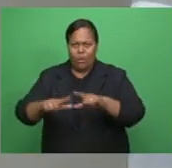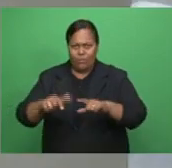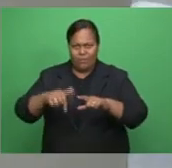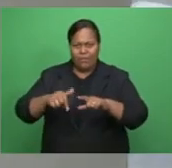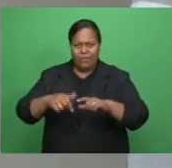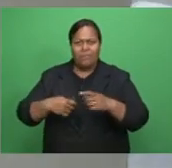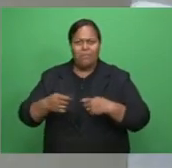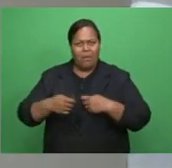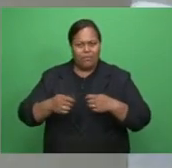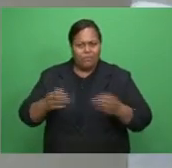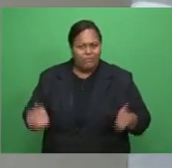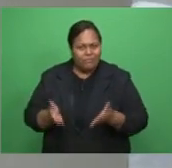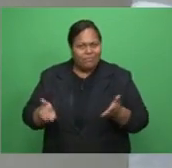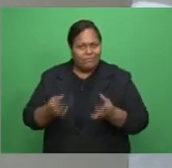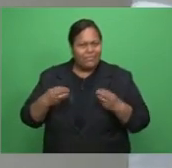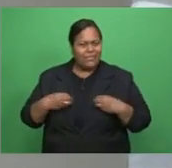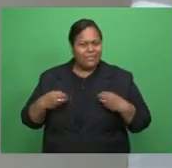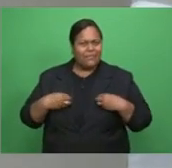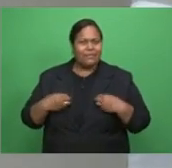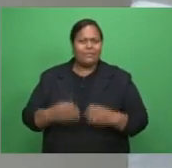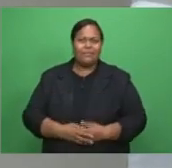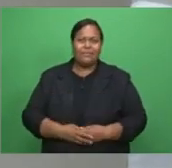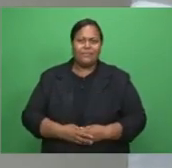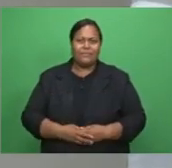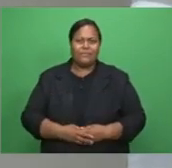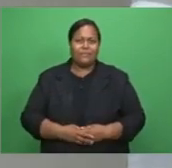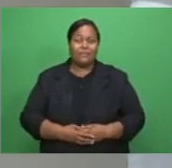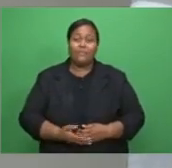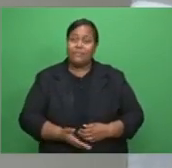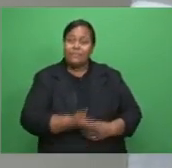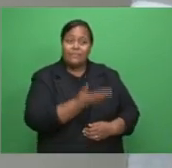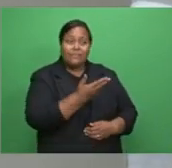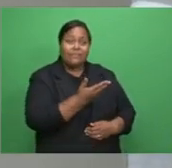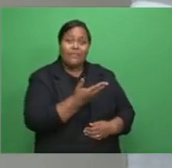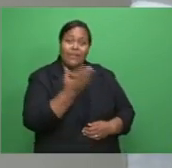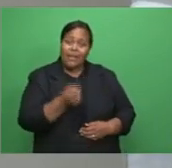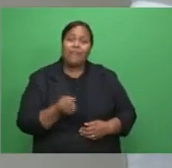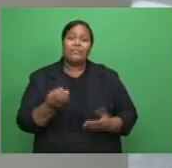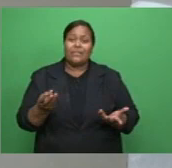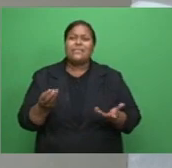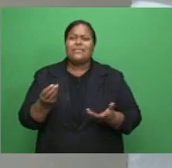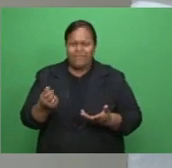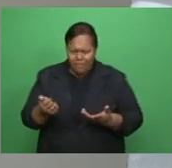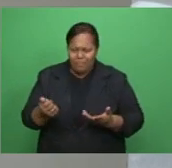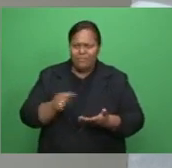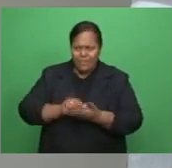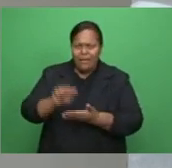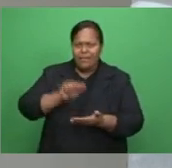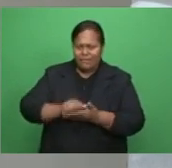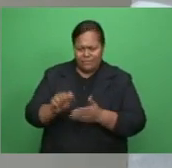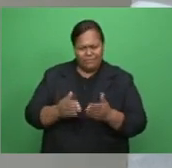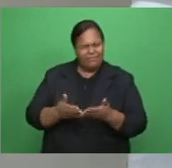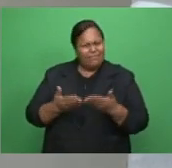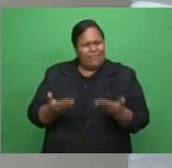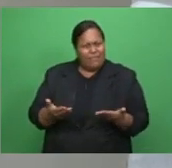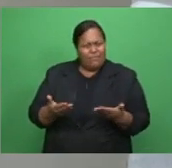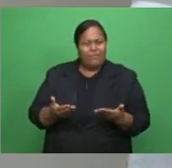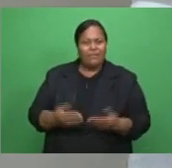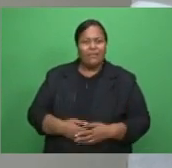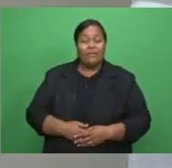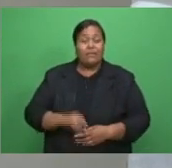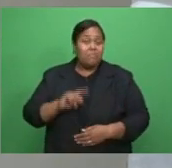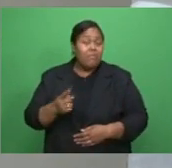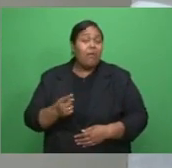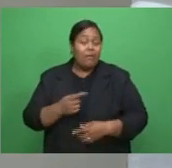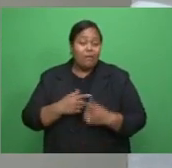business. There is a slight drop in the real estate sales at the moment, but I think we have some